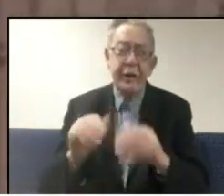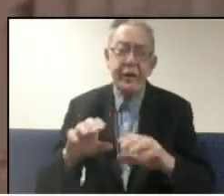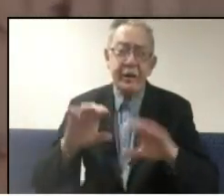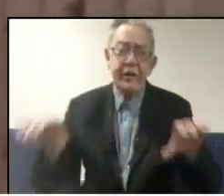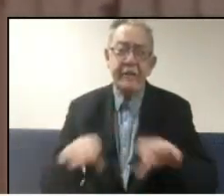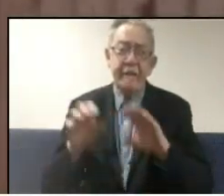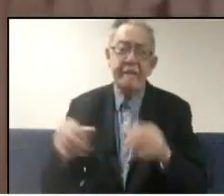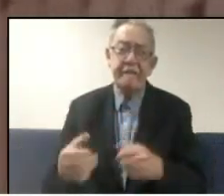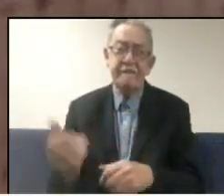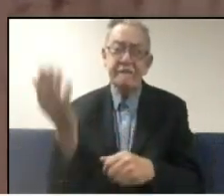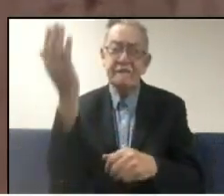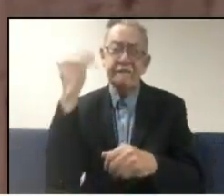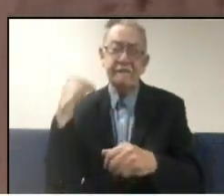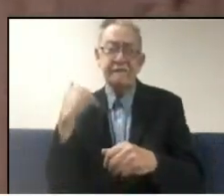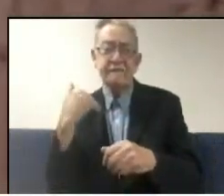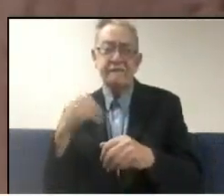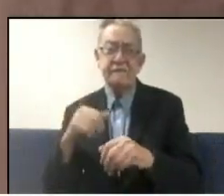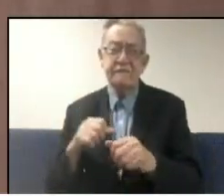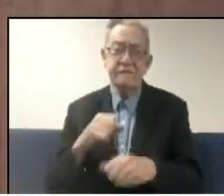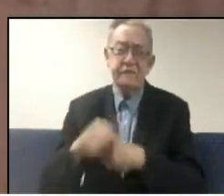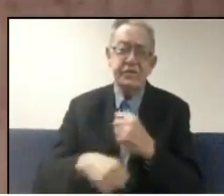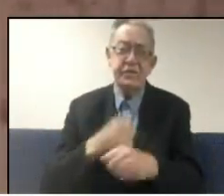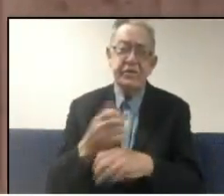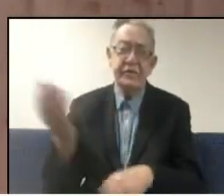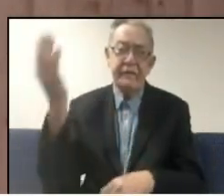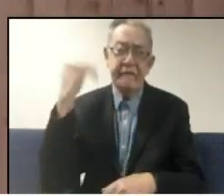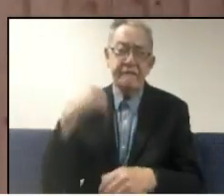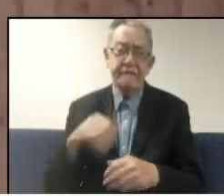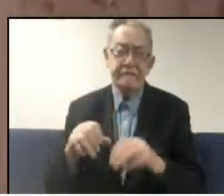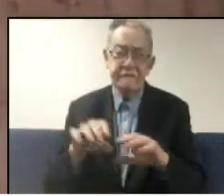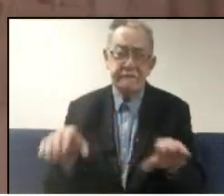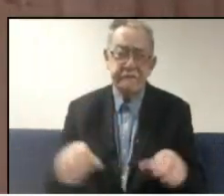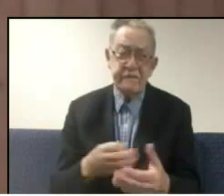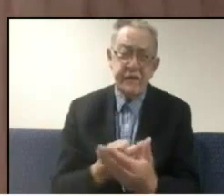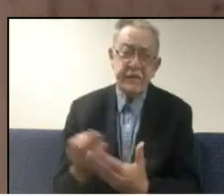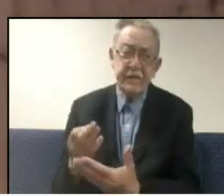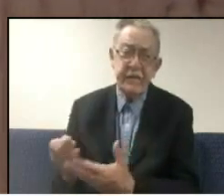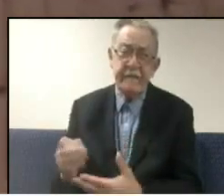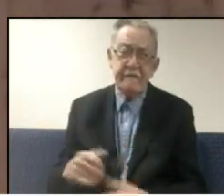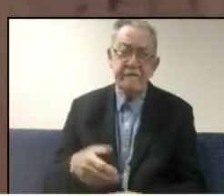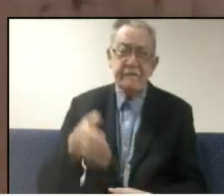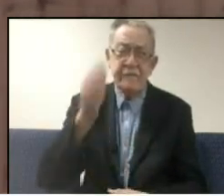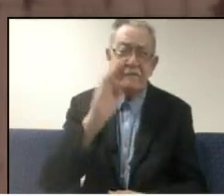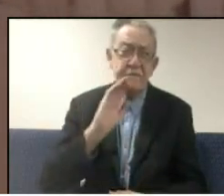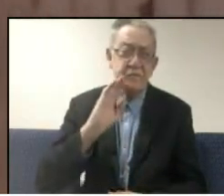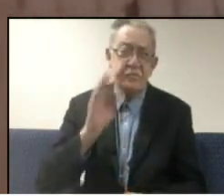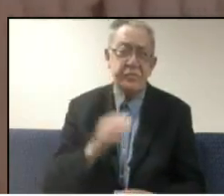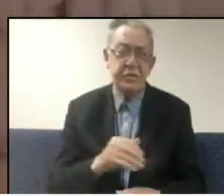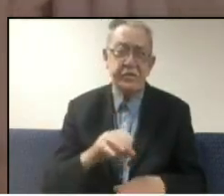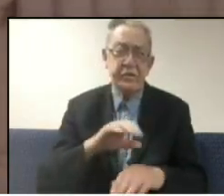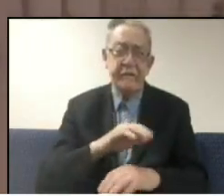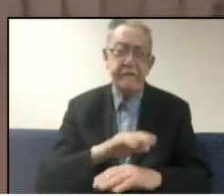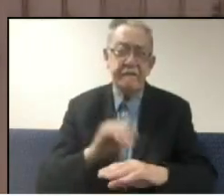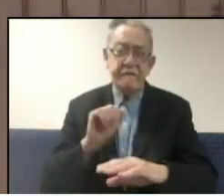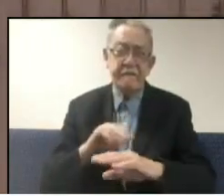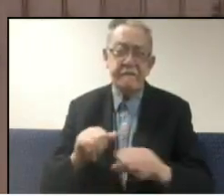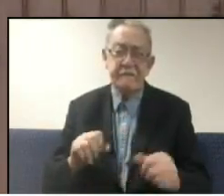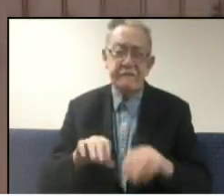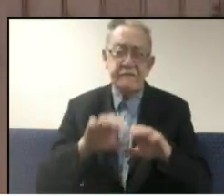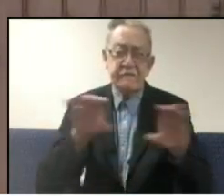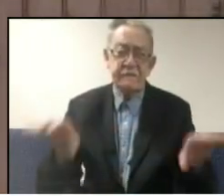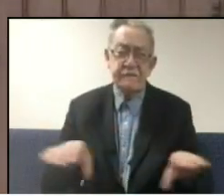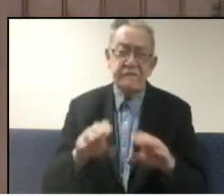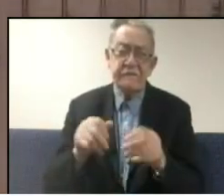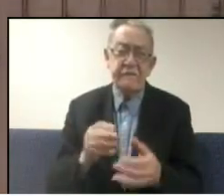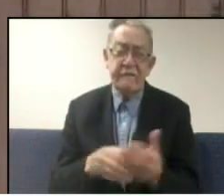because of all the failures I'm going through right now. God will never call me to do something significant because